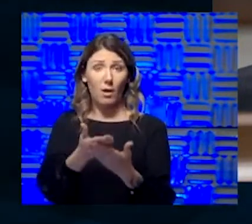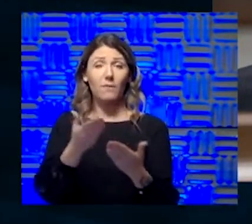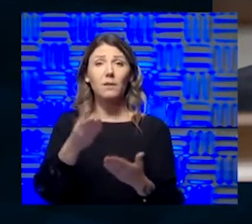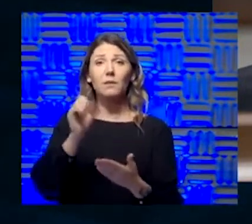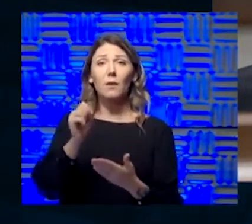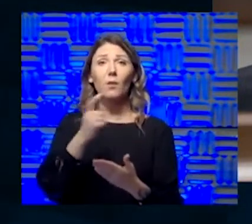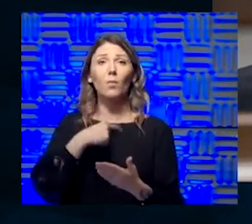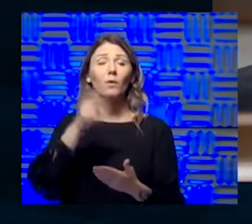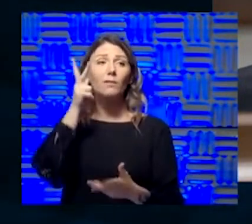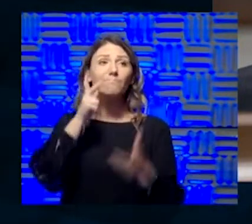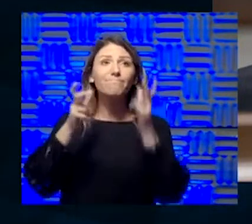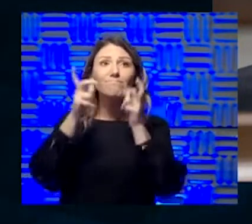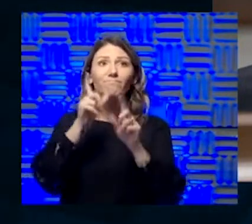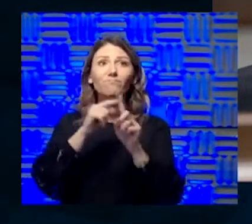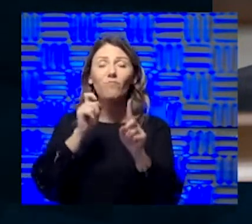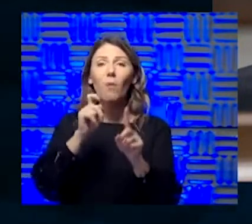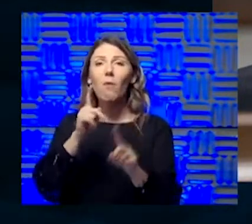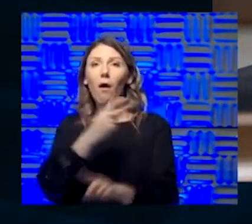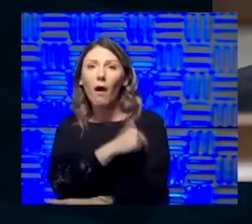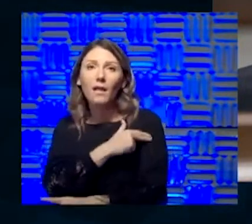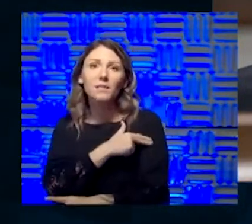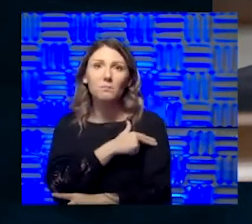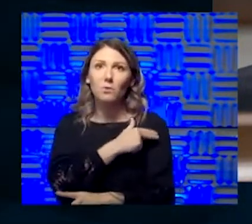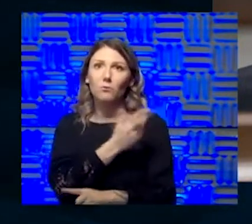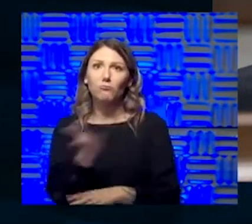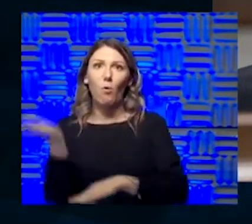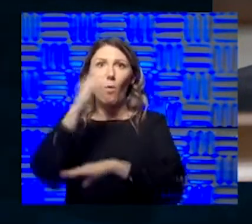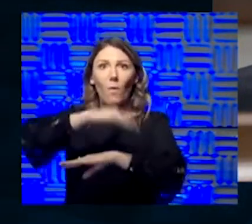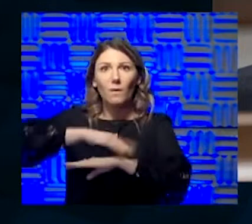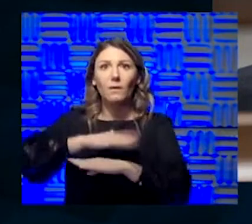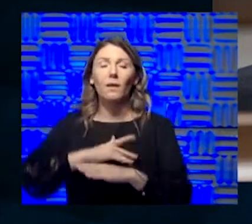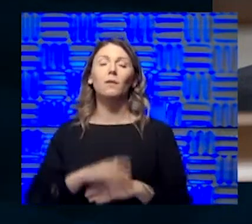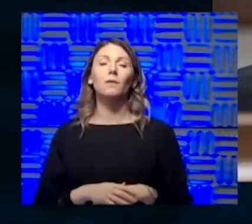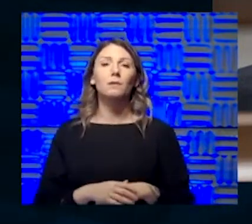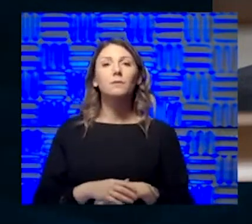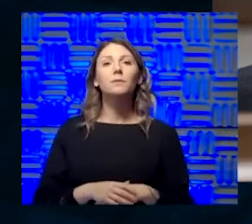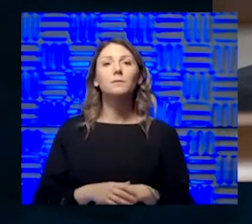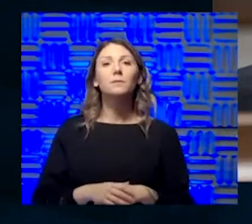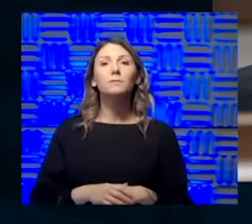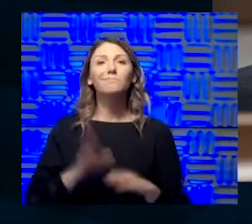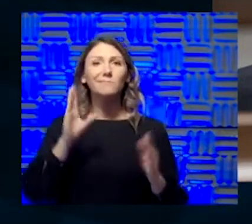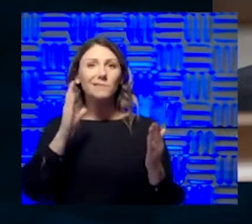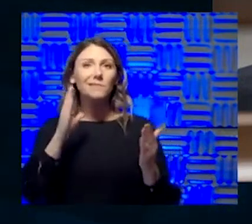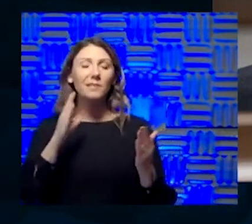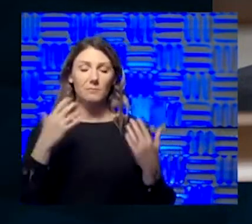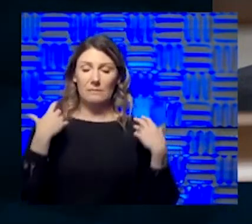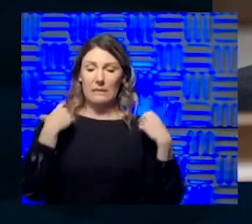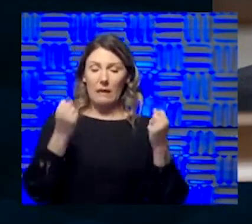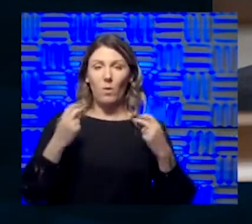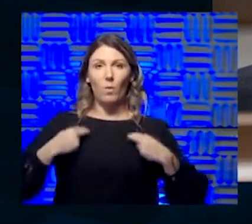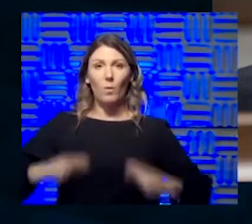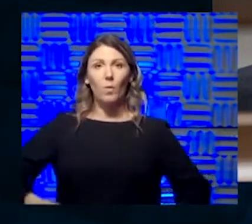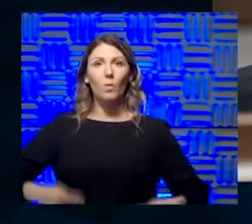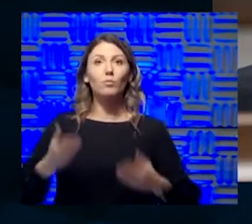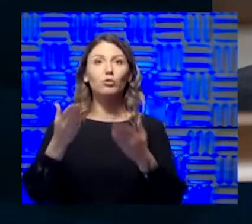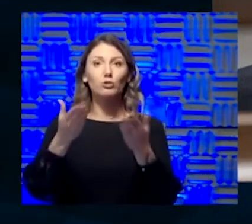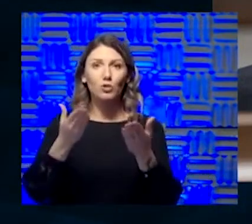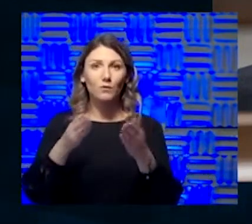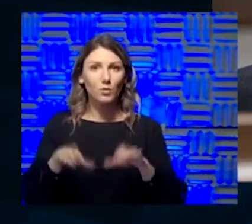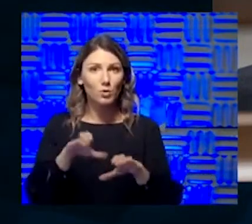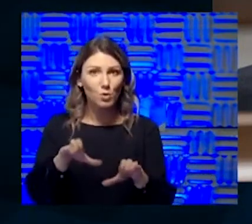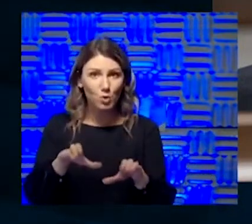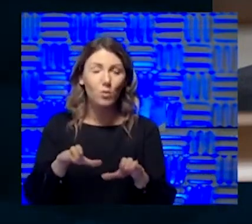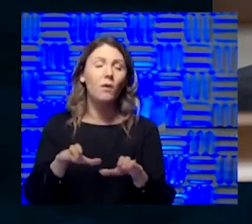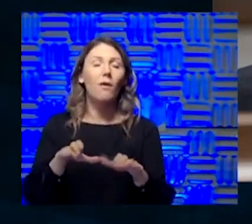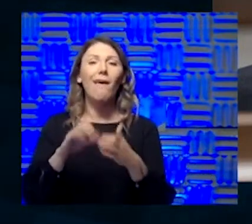from hospitals across Kansas throughout the day. And it seems to me that Health and Human Services is doing this in a